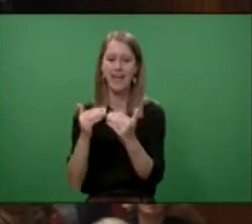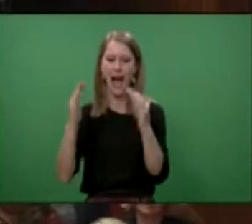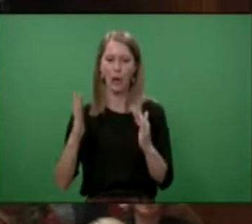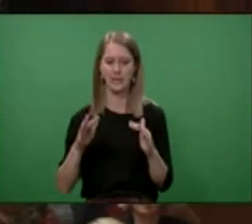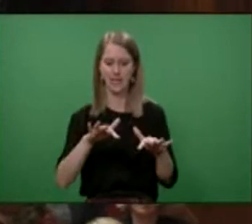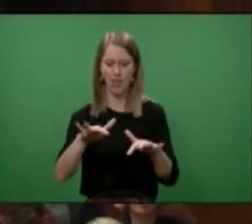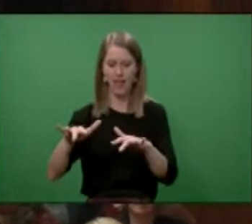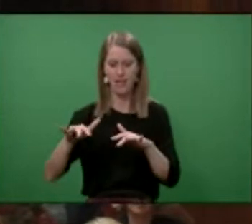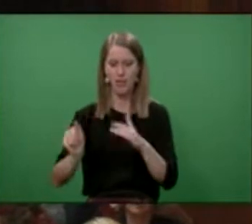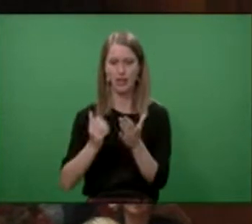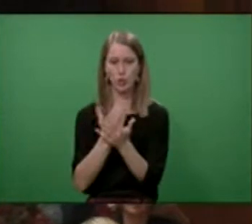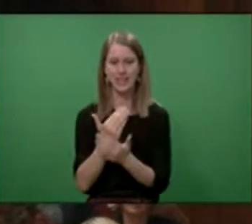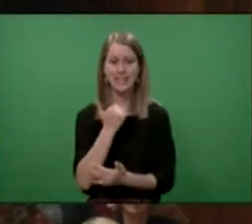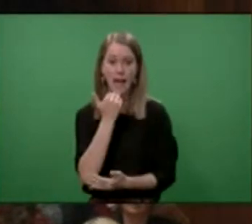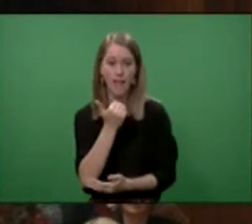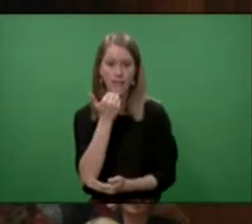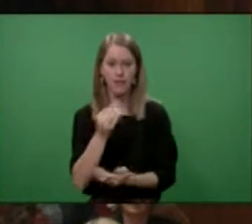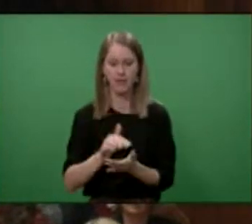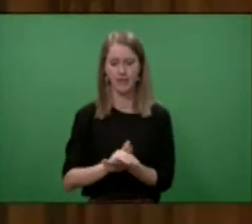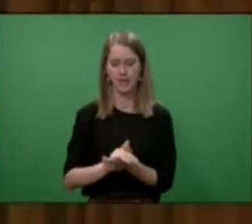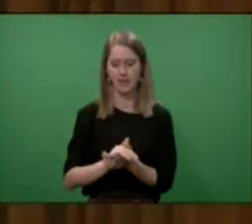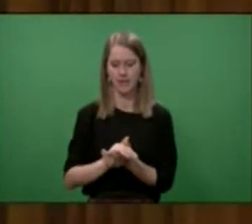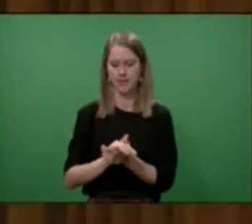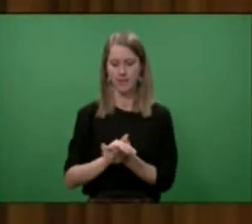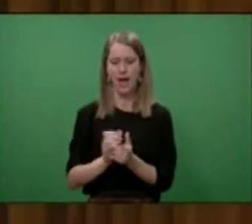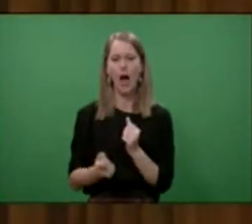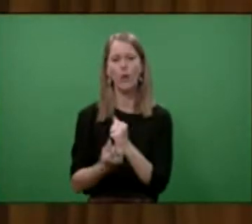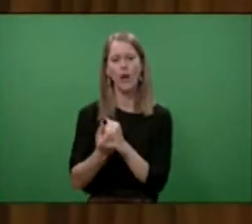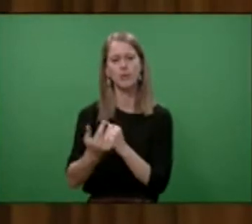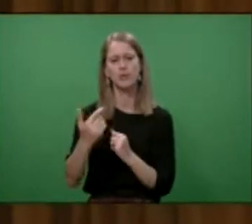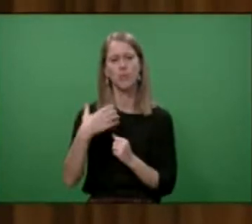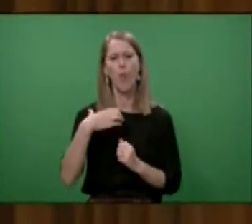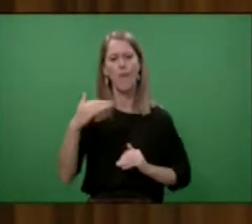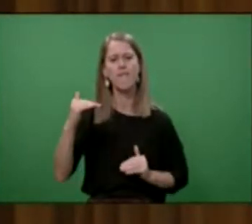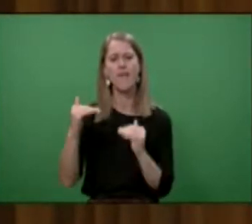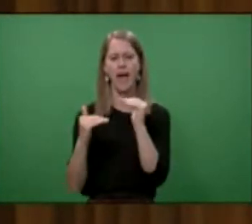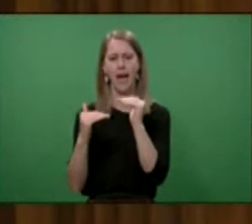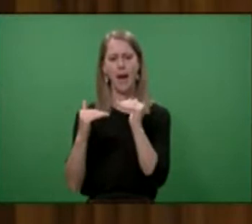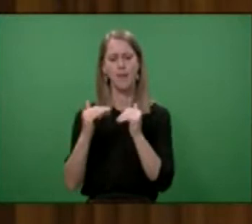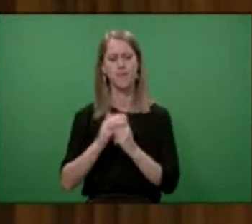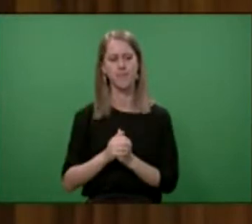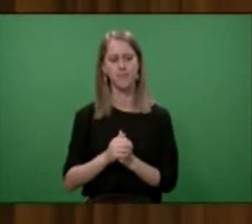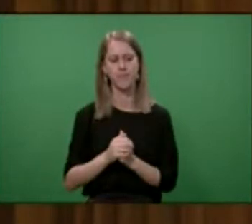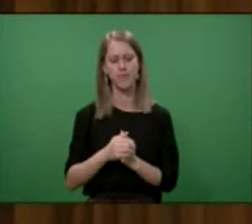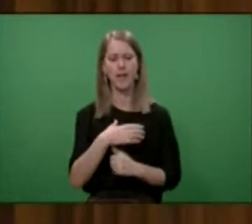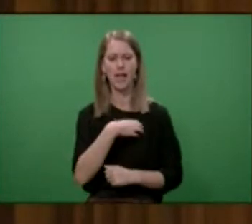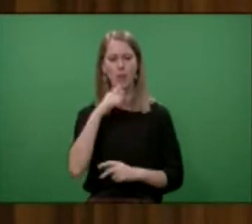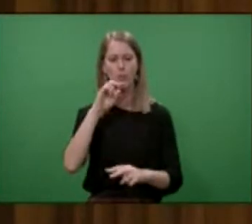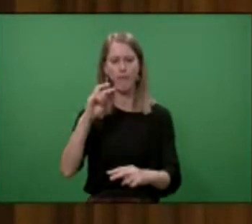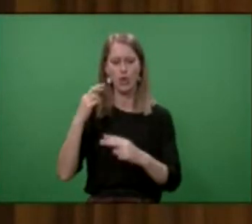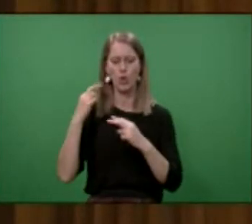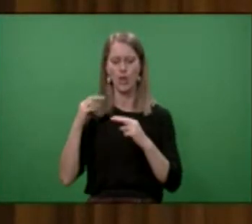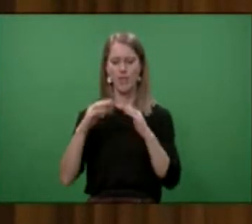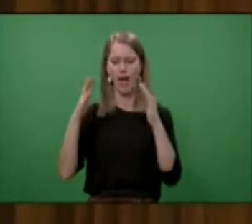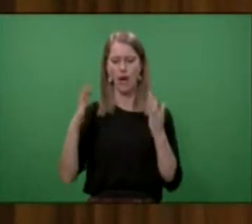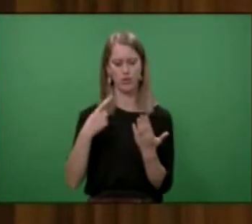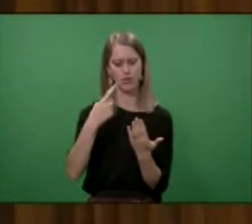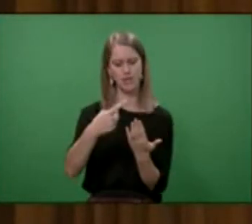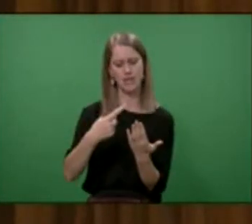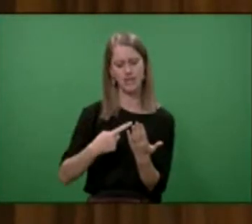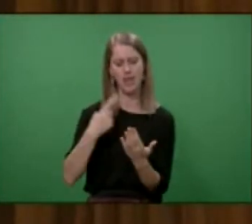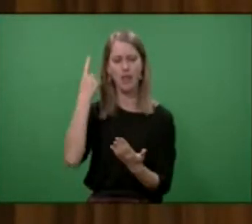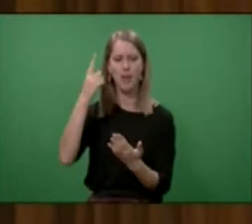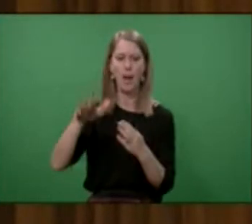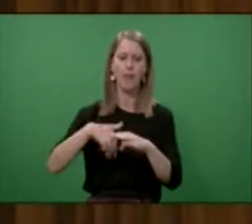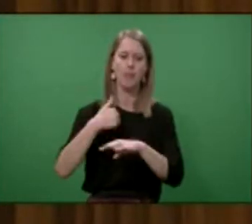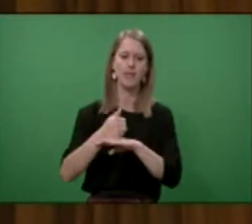housing to see outcomes that are more productive and fair. The government will review its housing settings with a view to